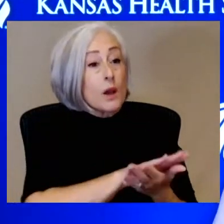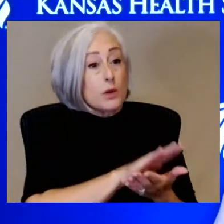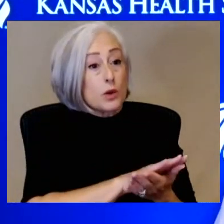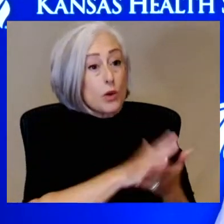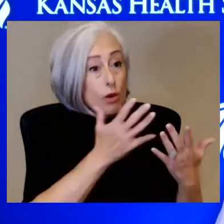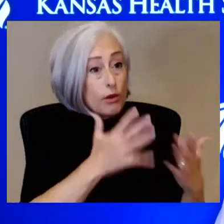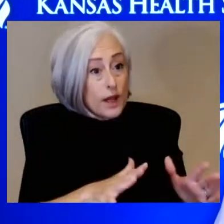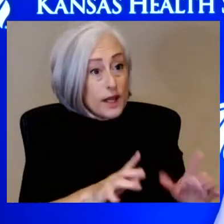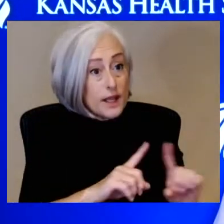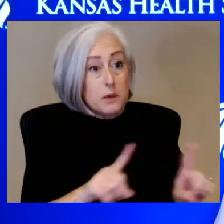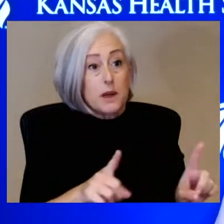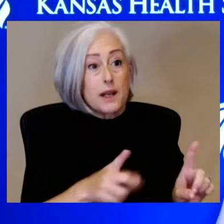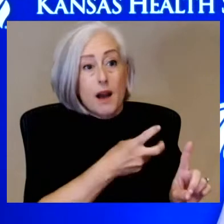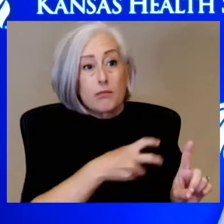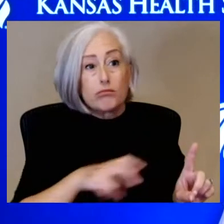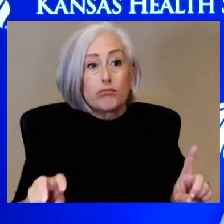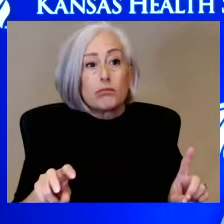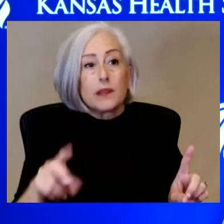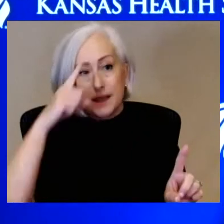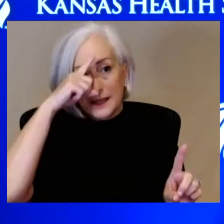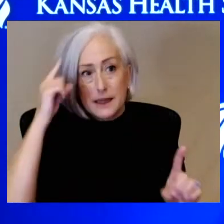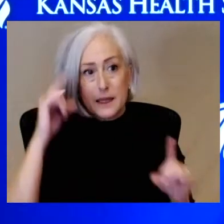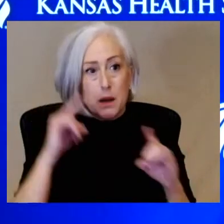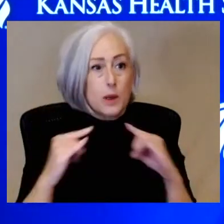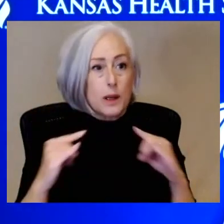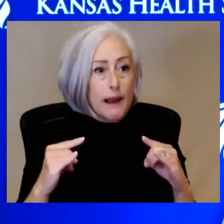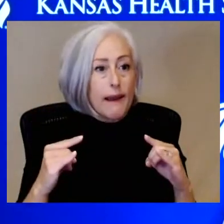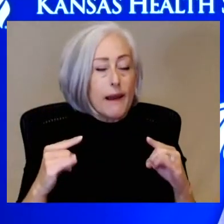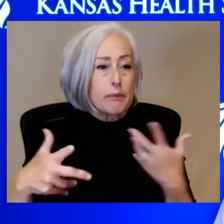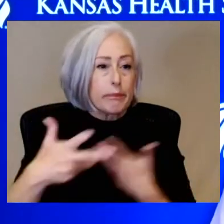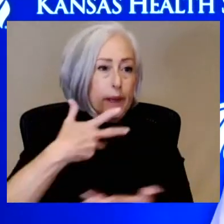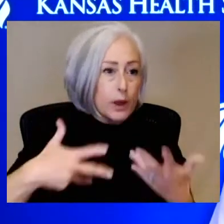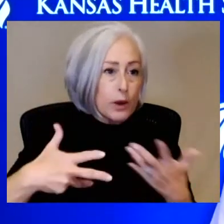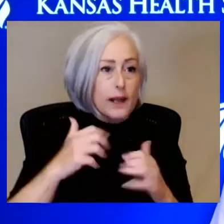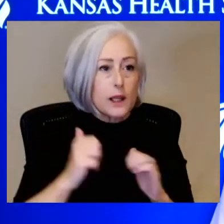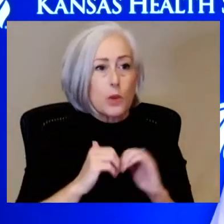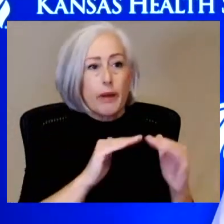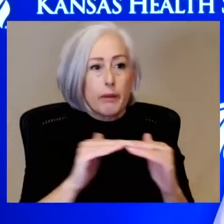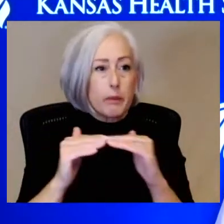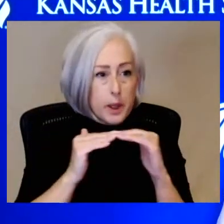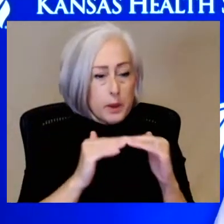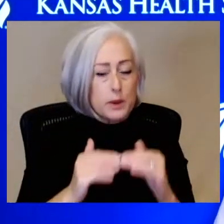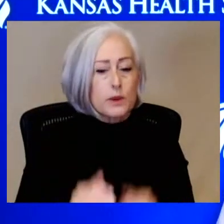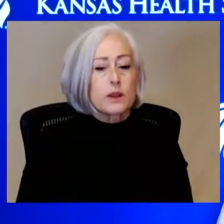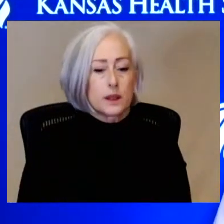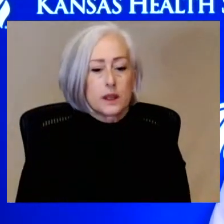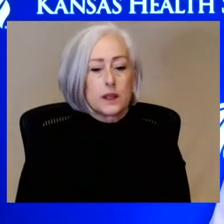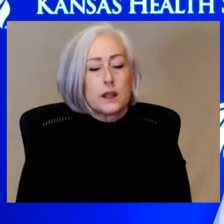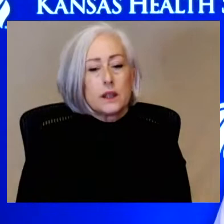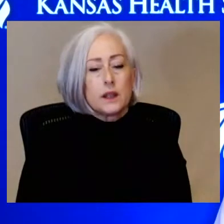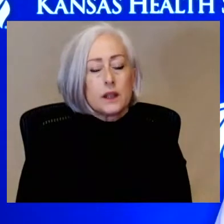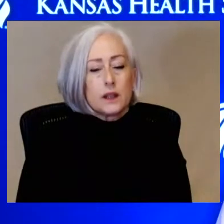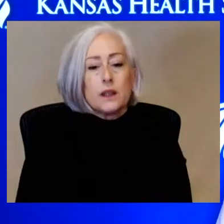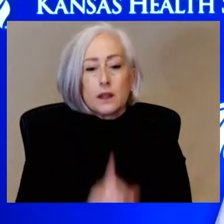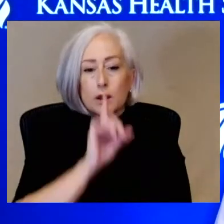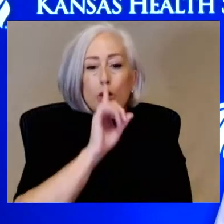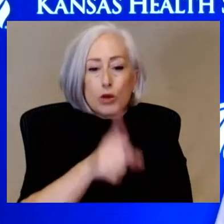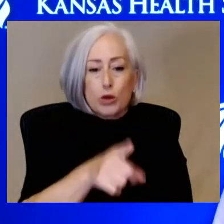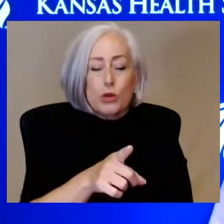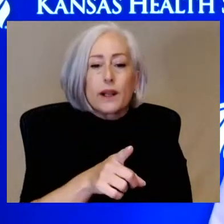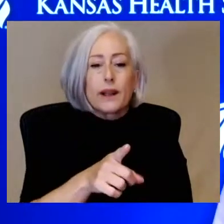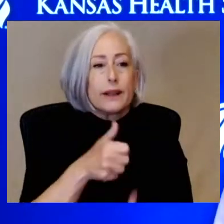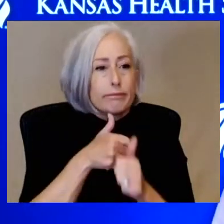things, and kids will be doing those types of things and interacting a lot with their peers. So it's really, going off of that recommendation